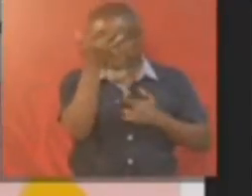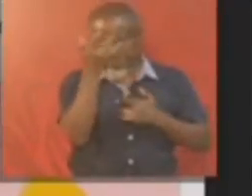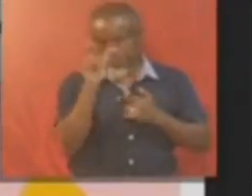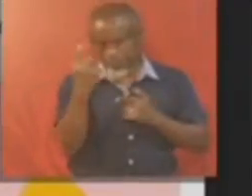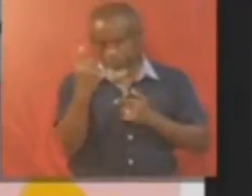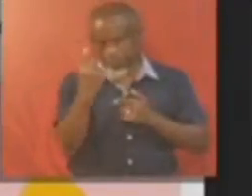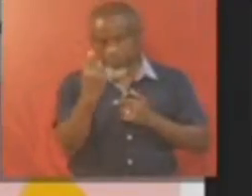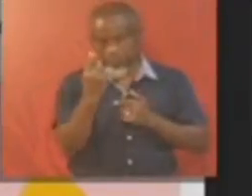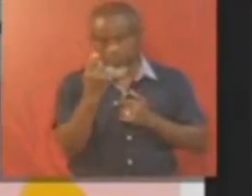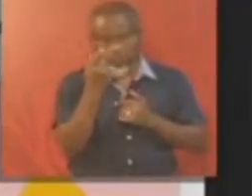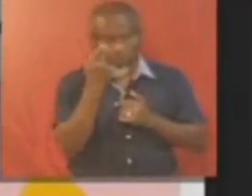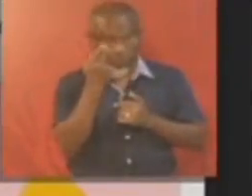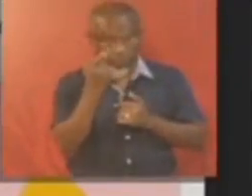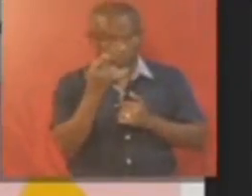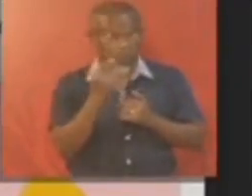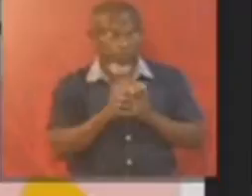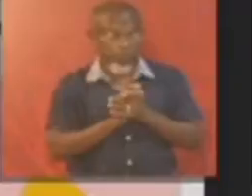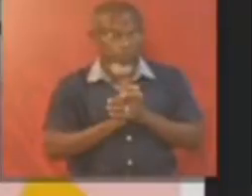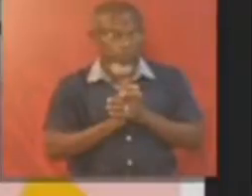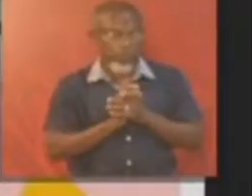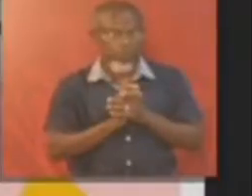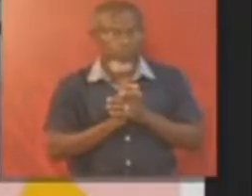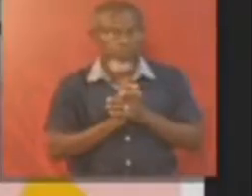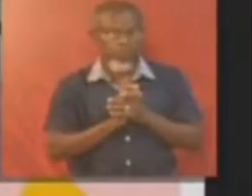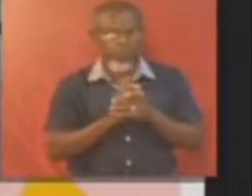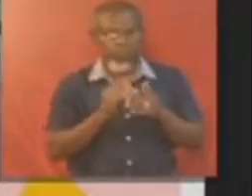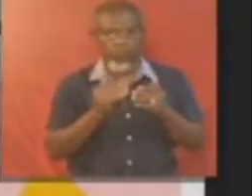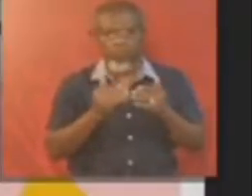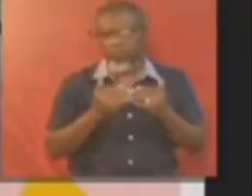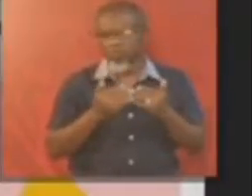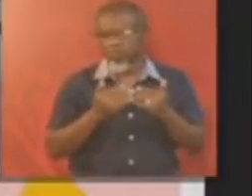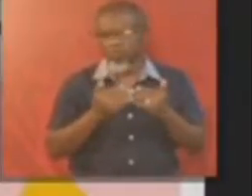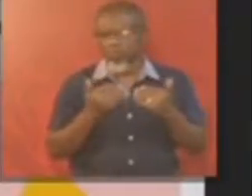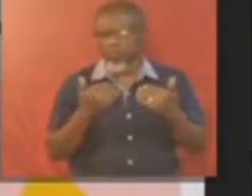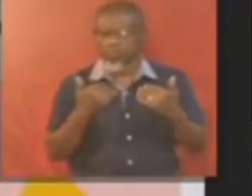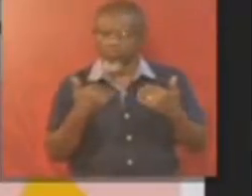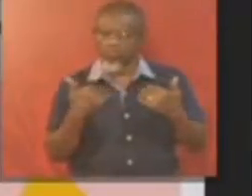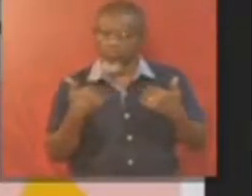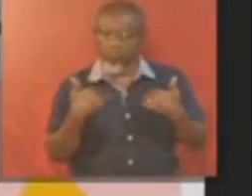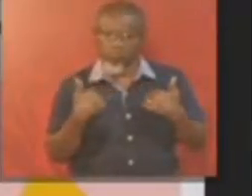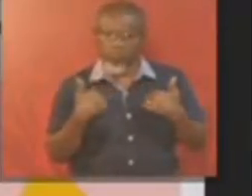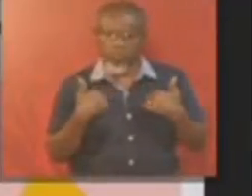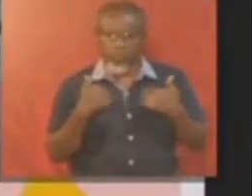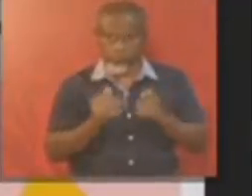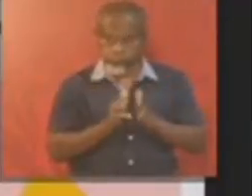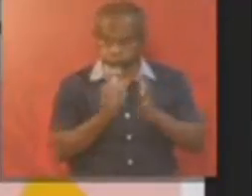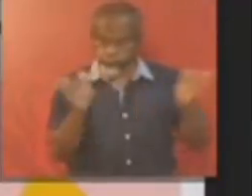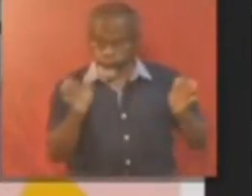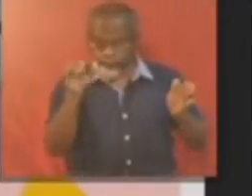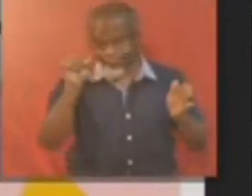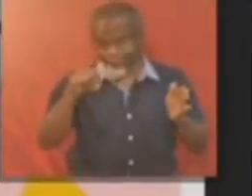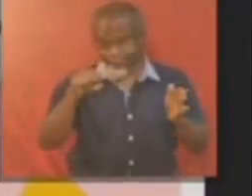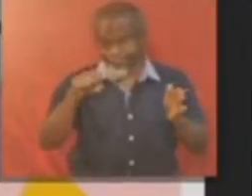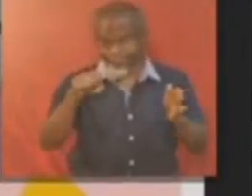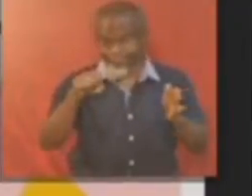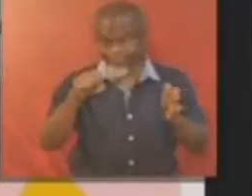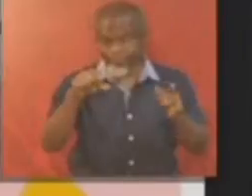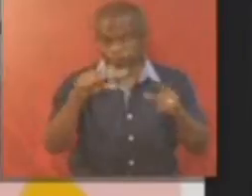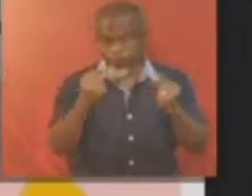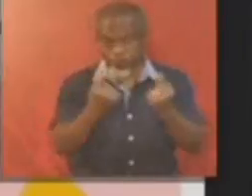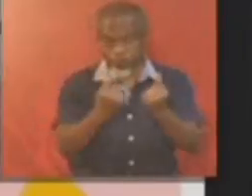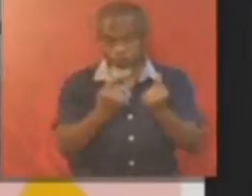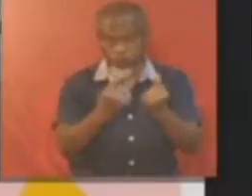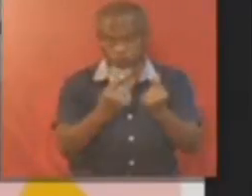with acute viral illness. Basically, it's a broad category in terms of our surveillance system. It picks up